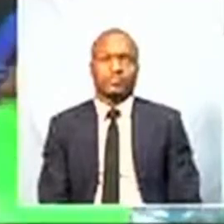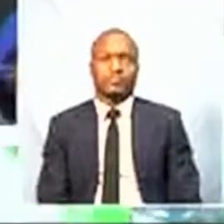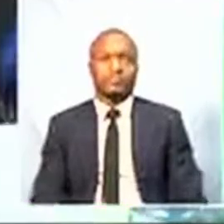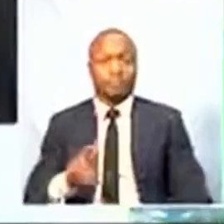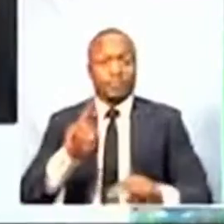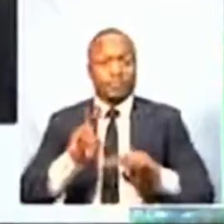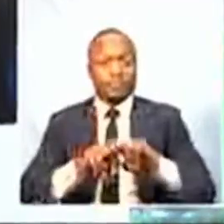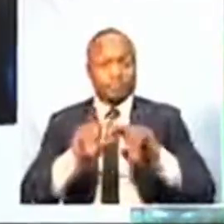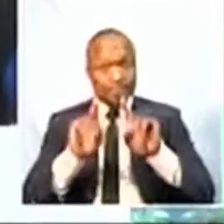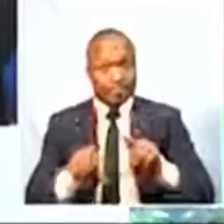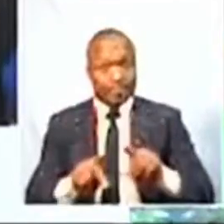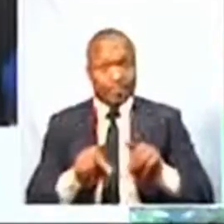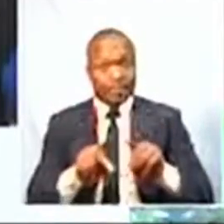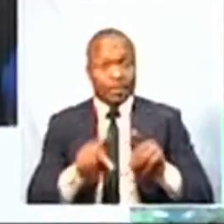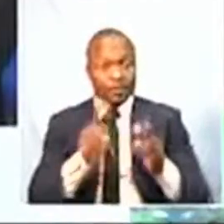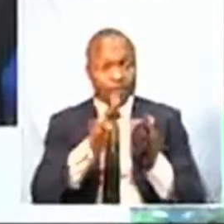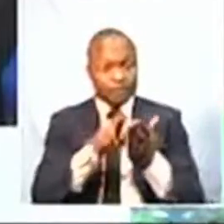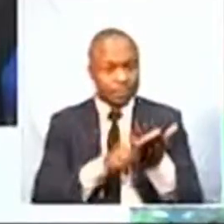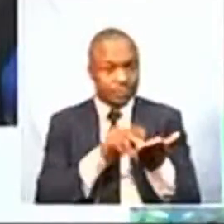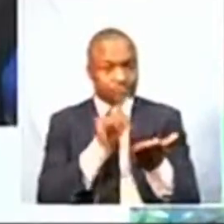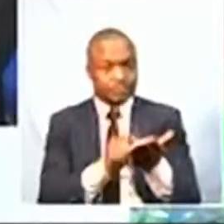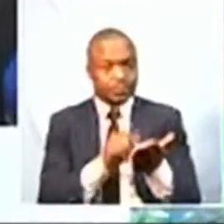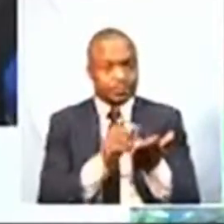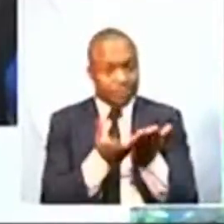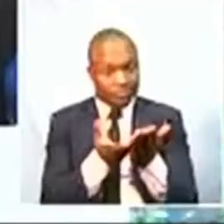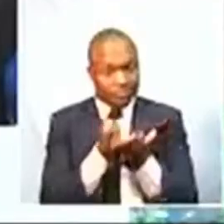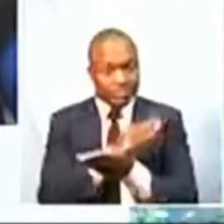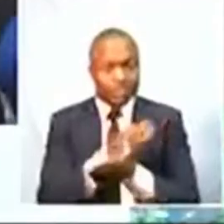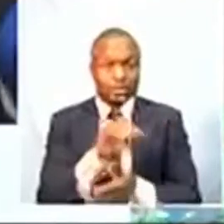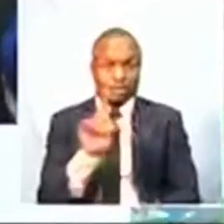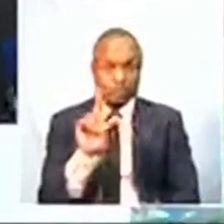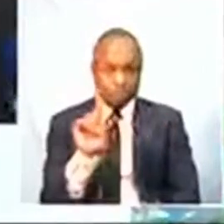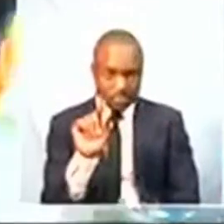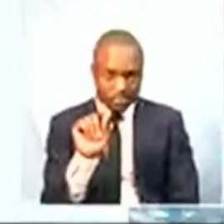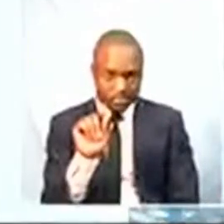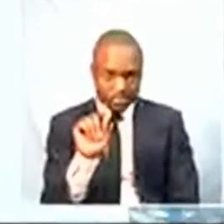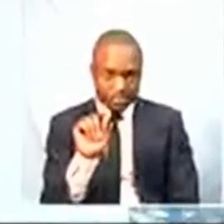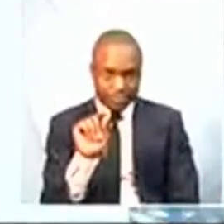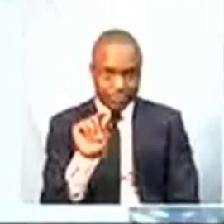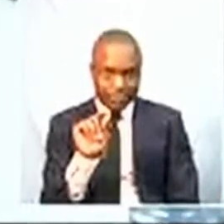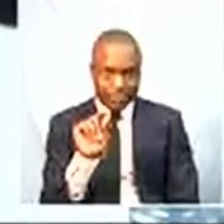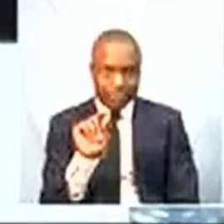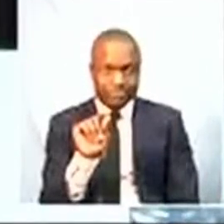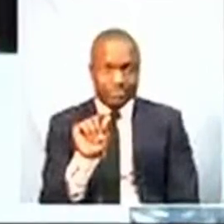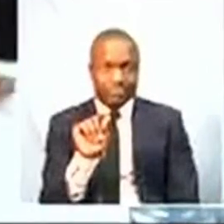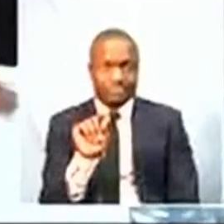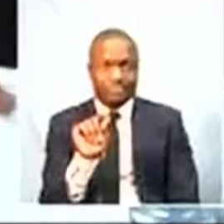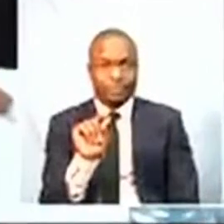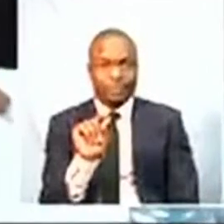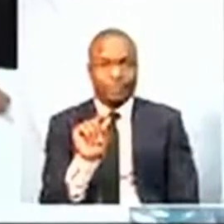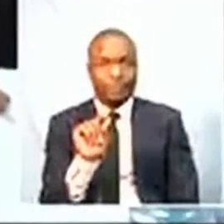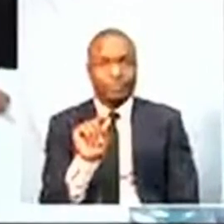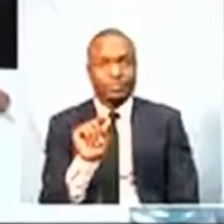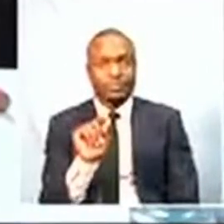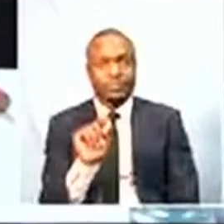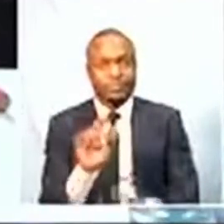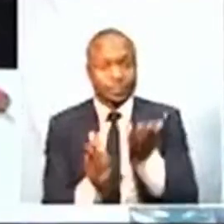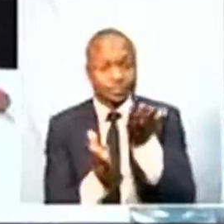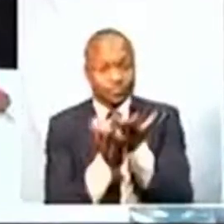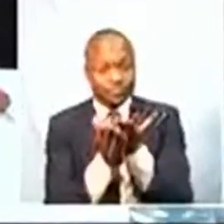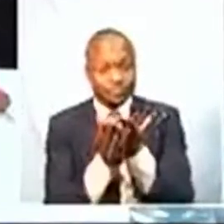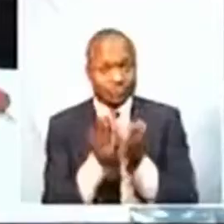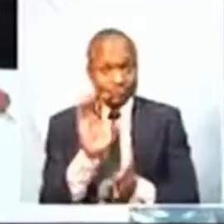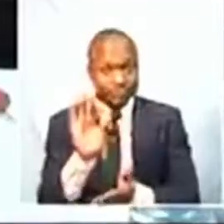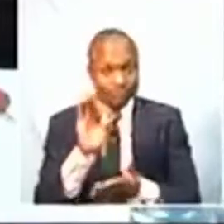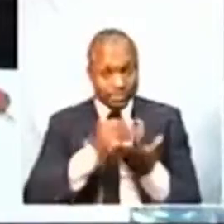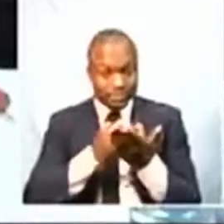Chair, it's the main report on page 20. The title of the query is Appendix 9, failure to recover